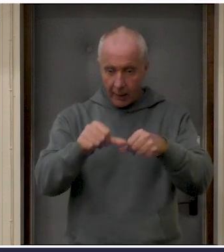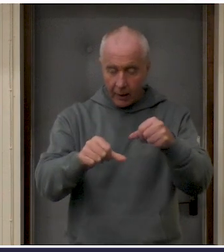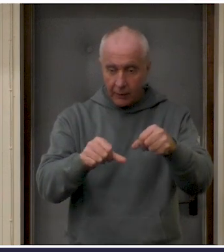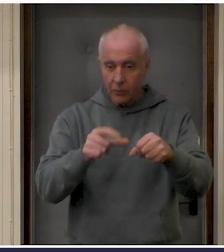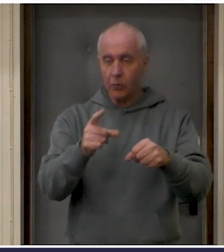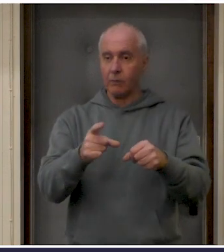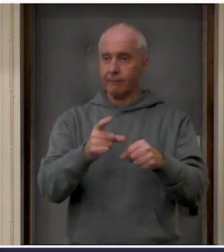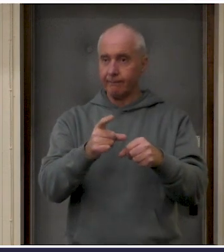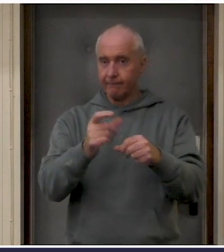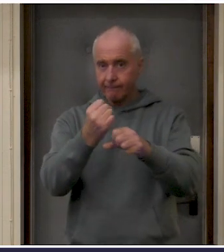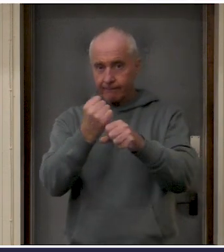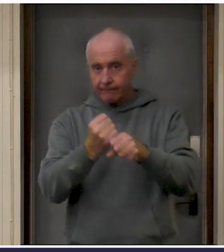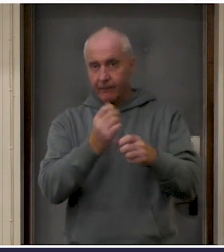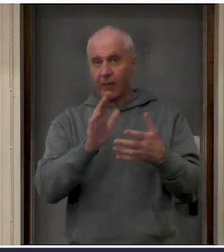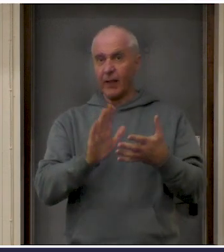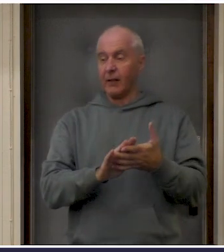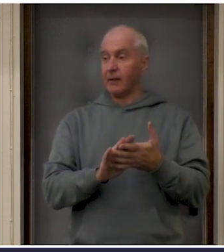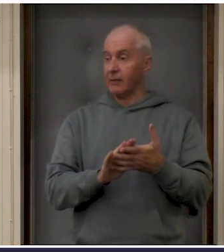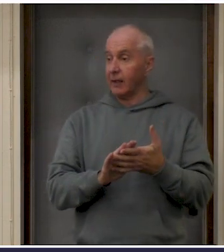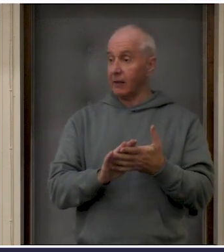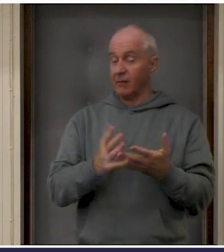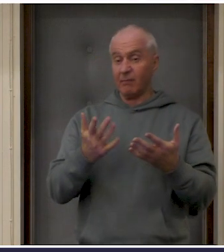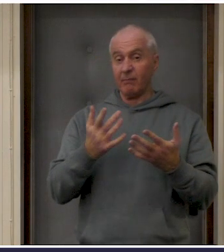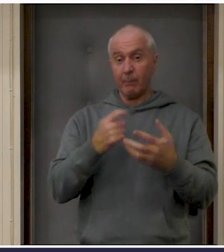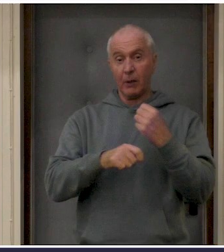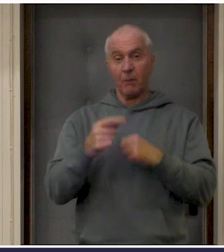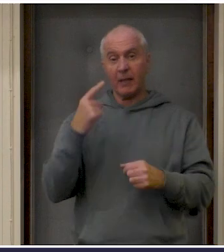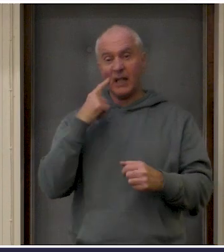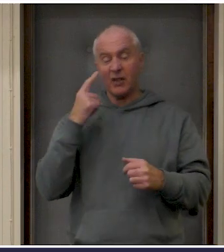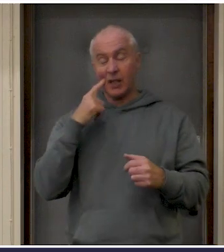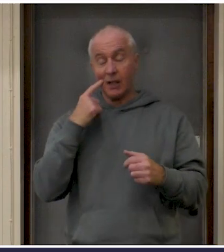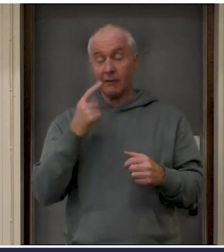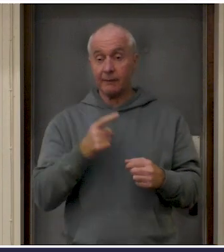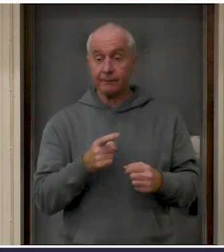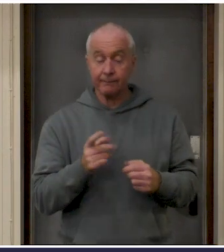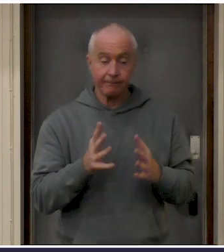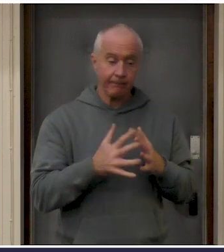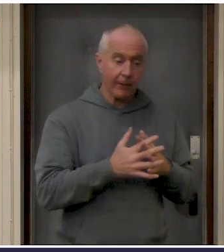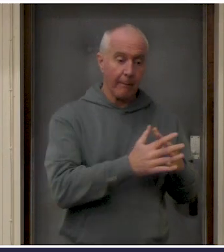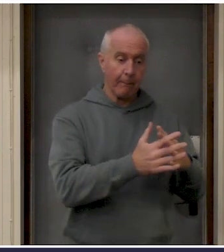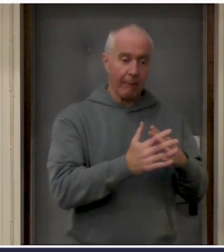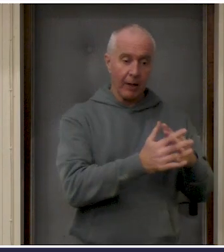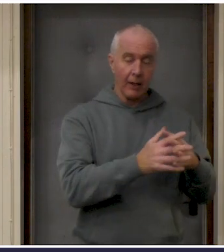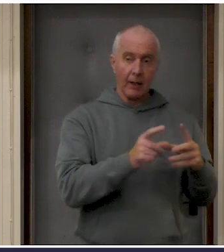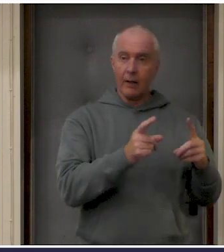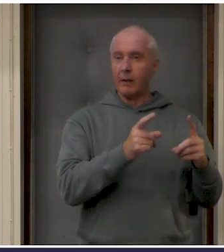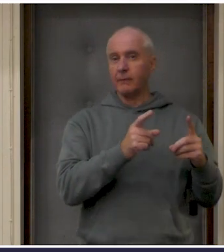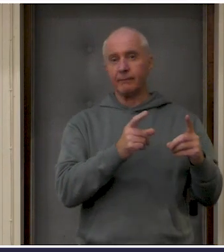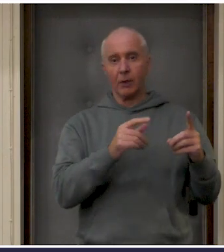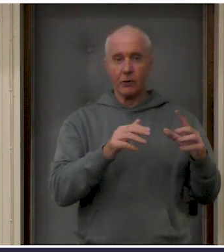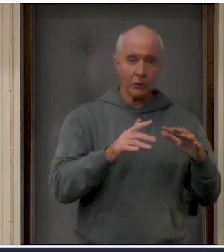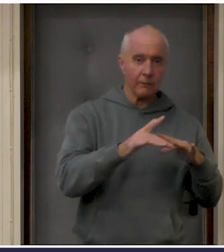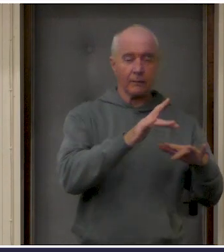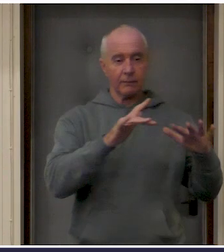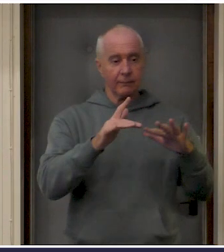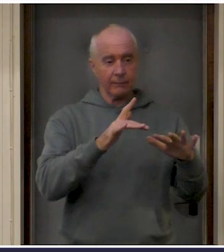it becomes a little bit like shelling peas. It becomes a bit easier. In the US, there's a lot of noise, there's a lot of